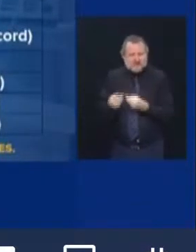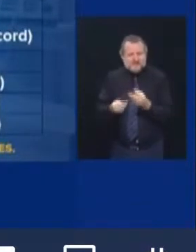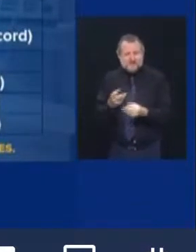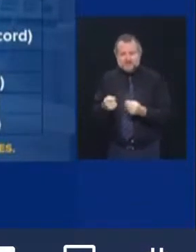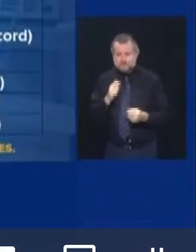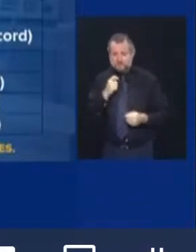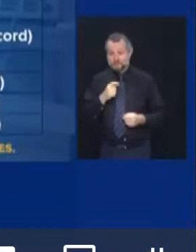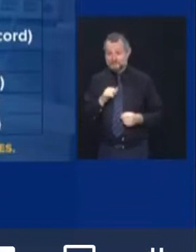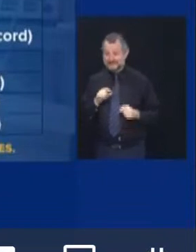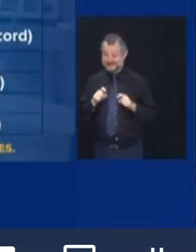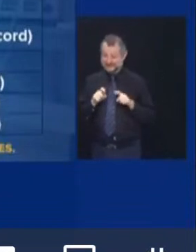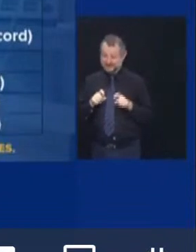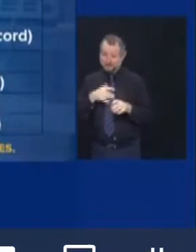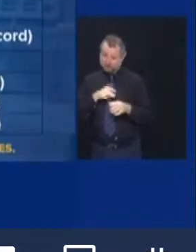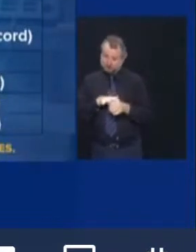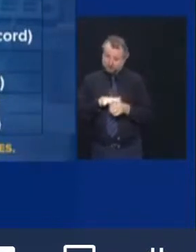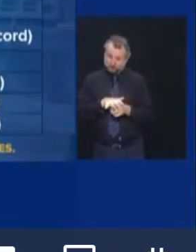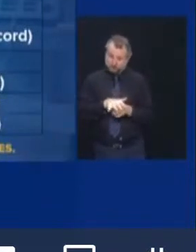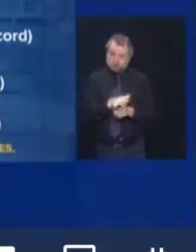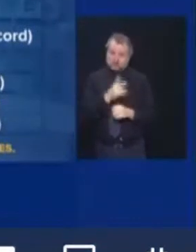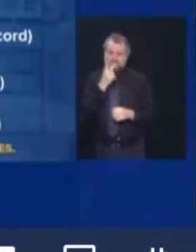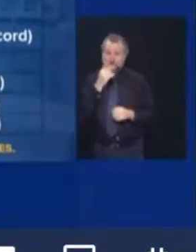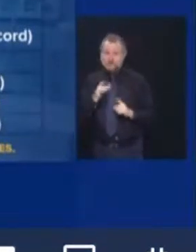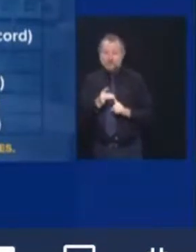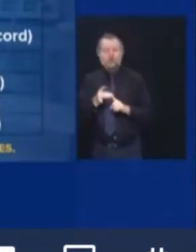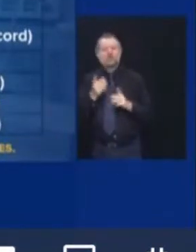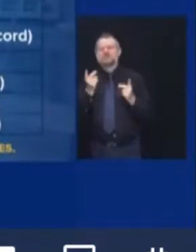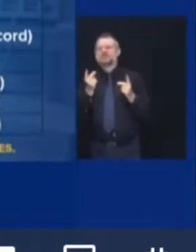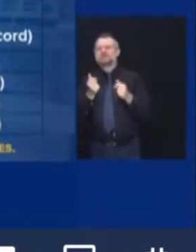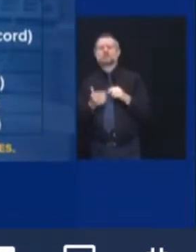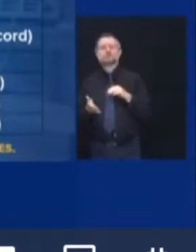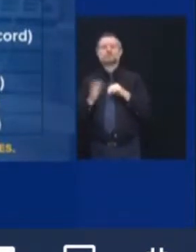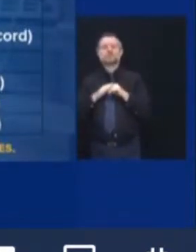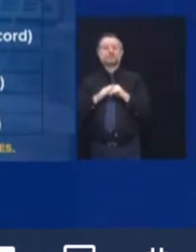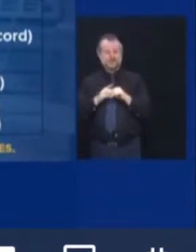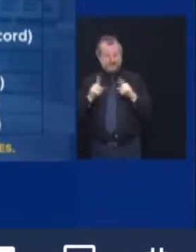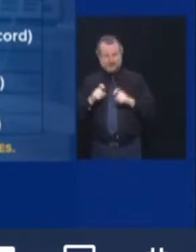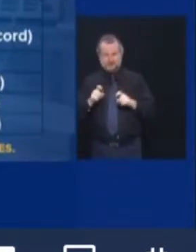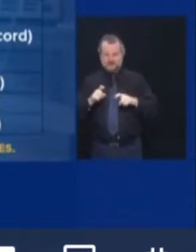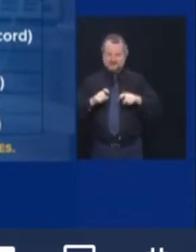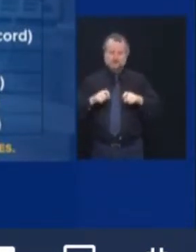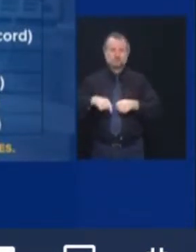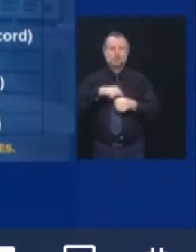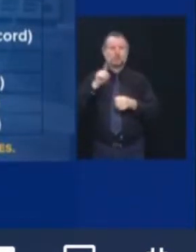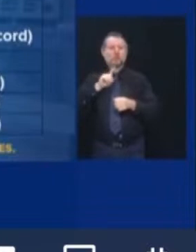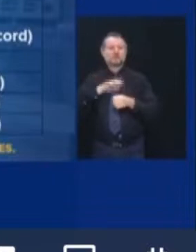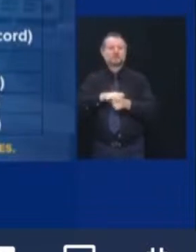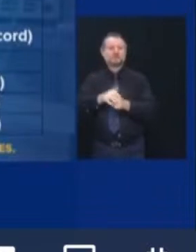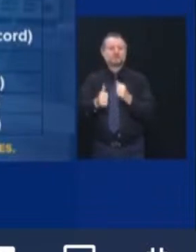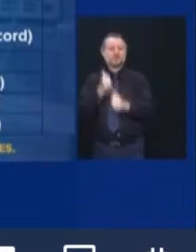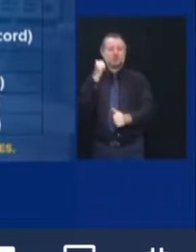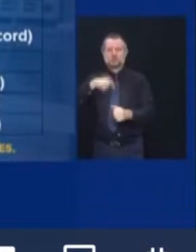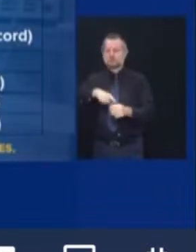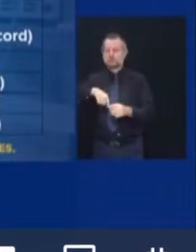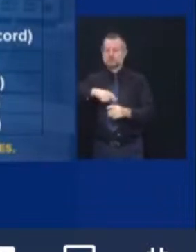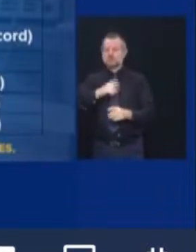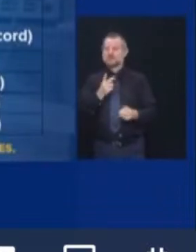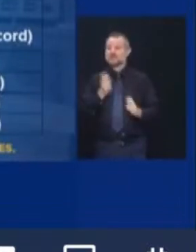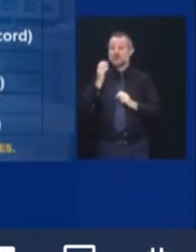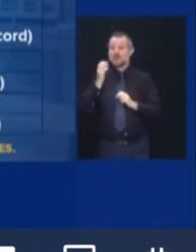you oversample in that cluster, so you get even more data. Statewide hospitalizations is up